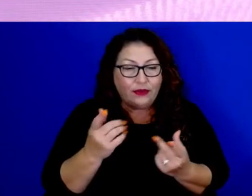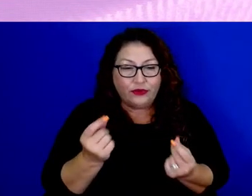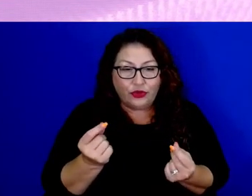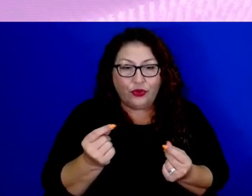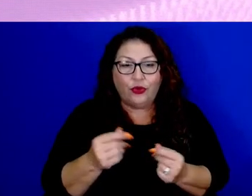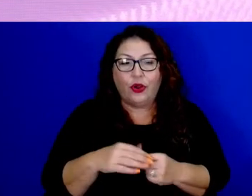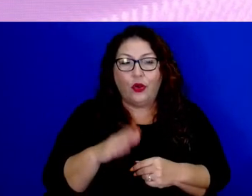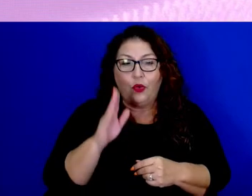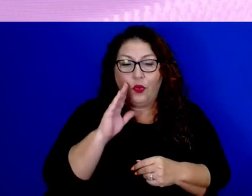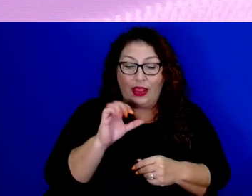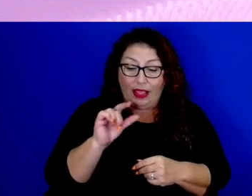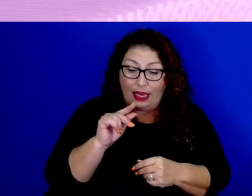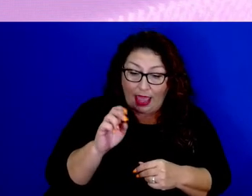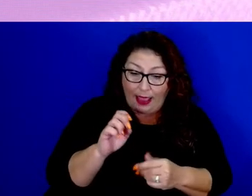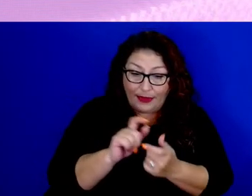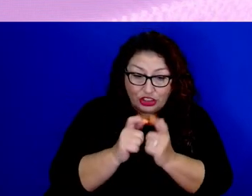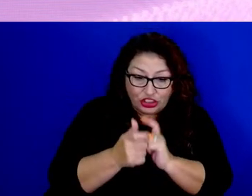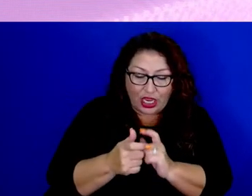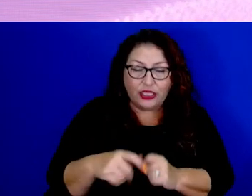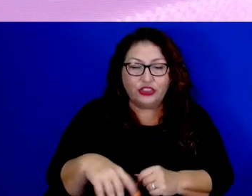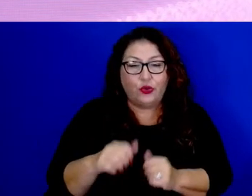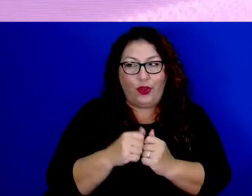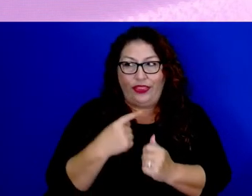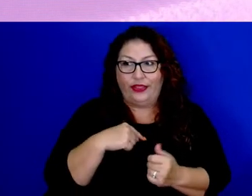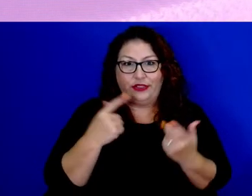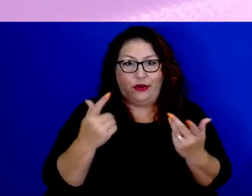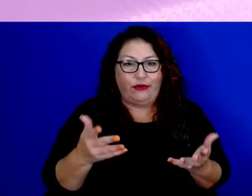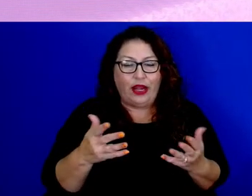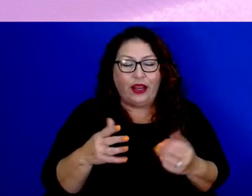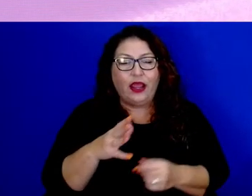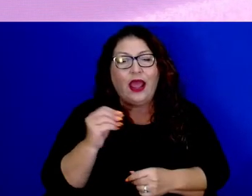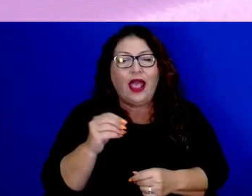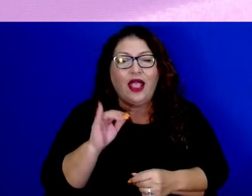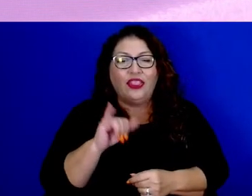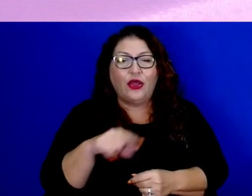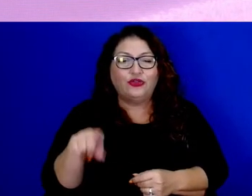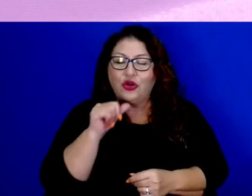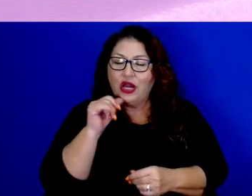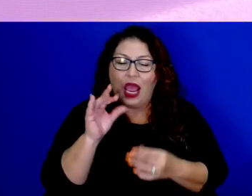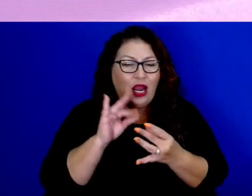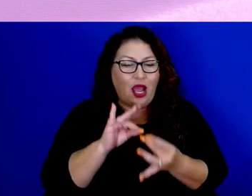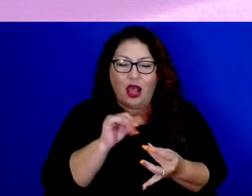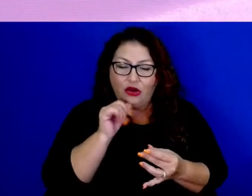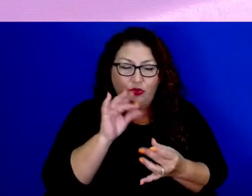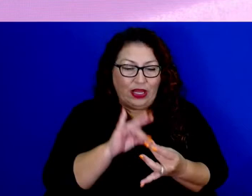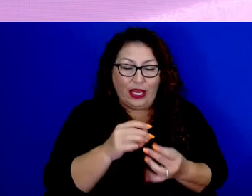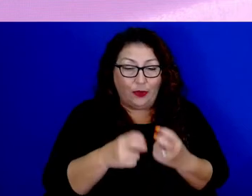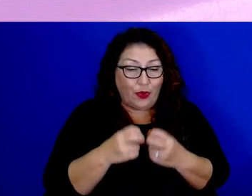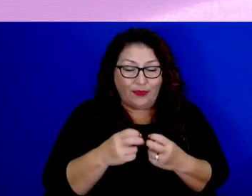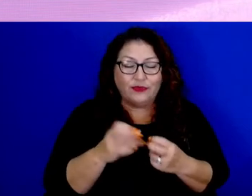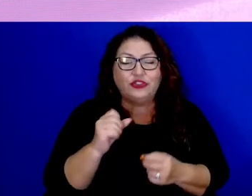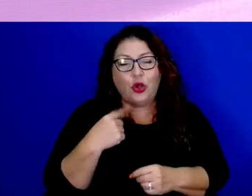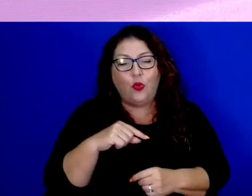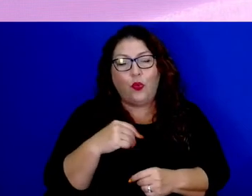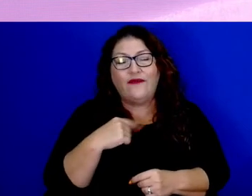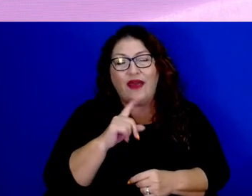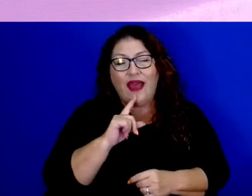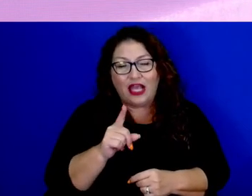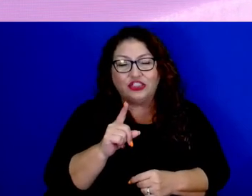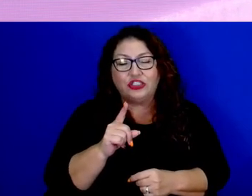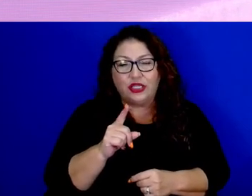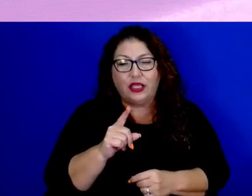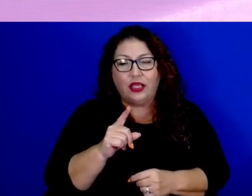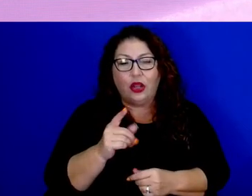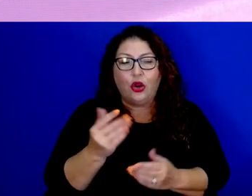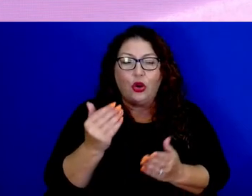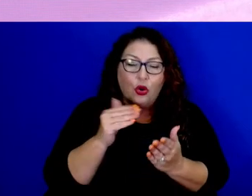which is with us already? And these are not unrelated problems. So we have actually recharted and remapped what